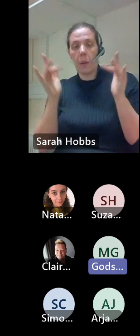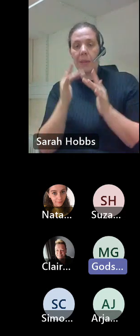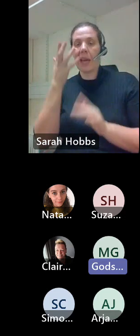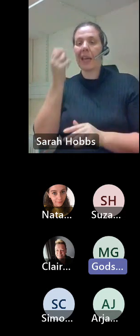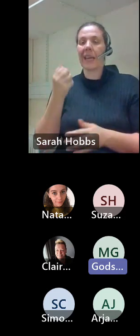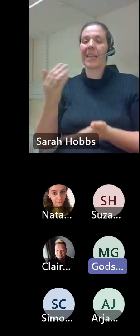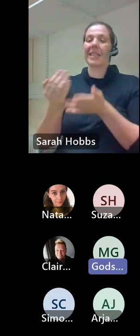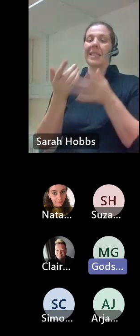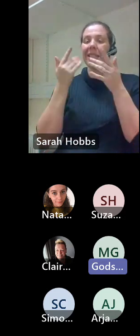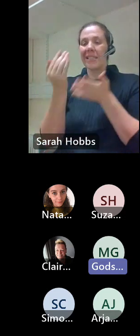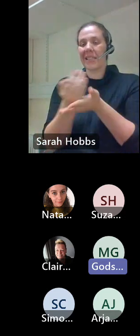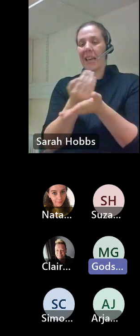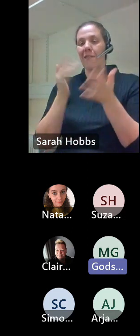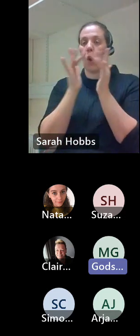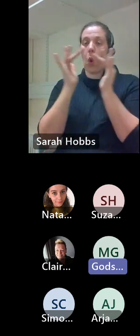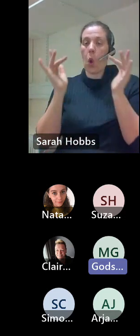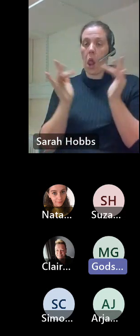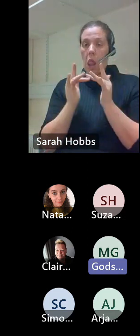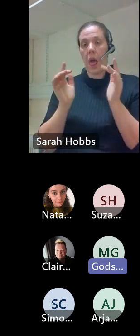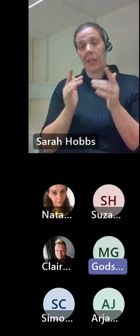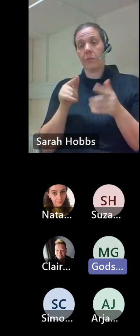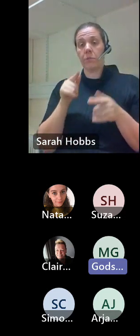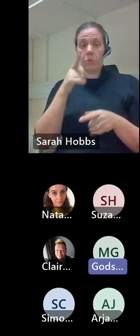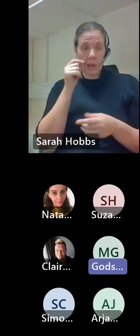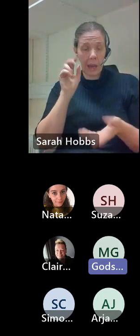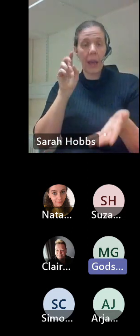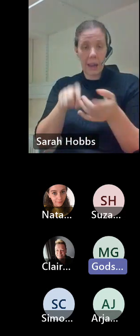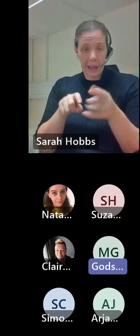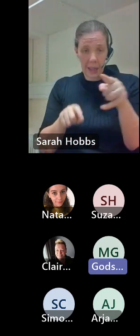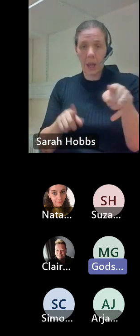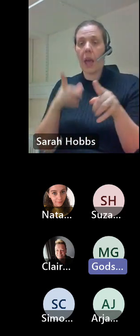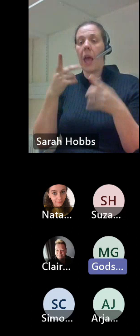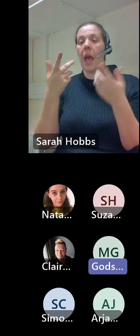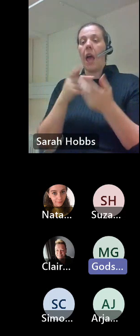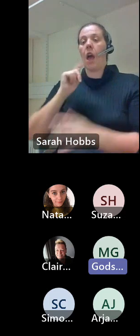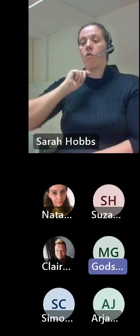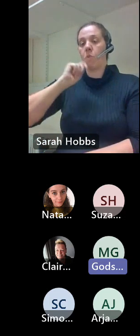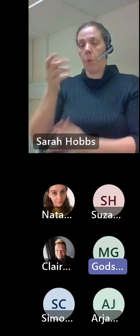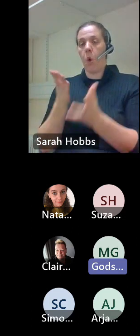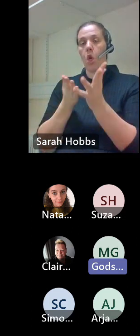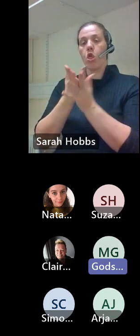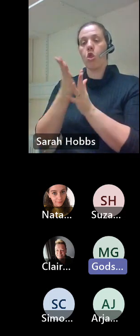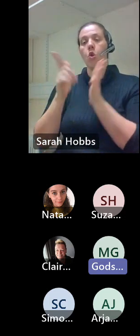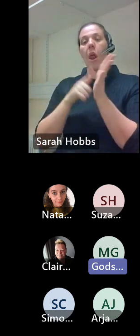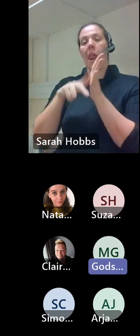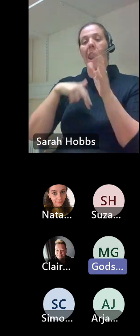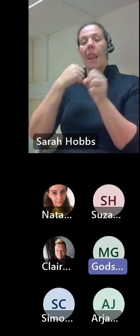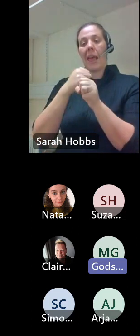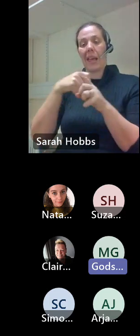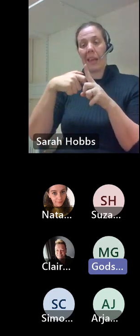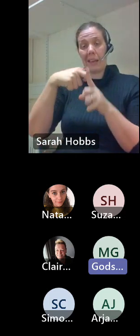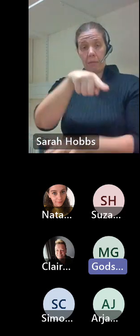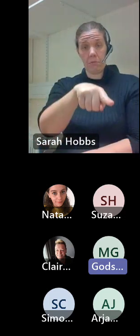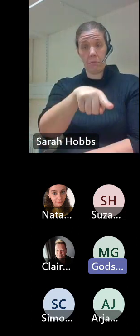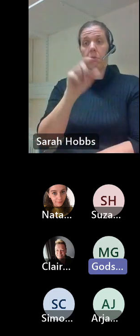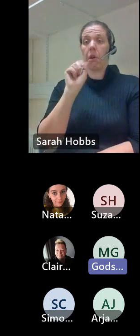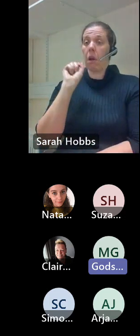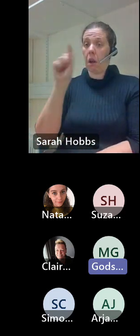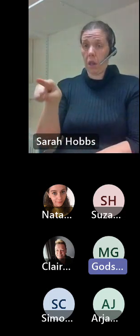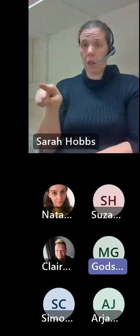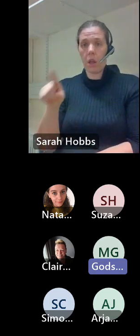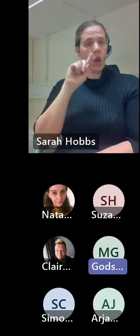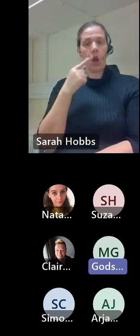Check Websites. If you want to report a suspicious website, you have to do that through the link there to the National Cybersecurity Centre website. You